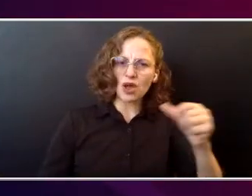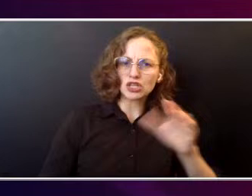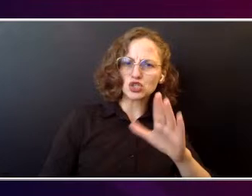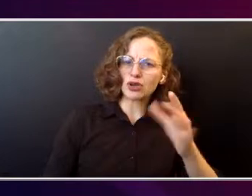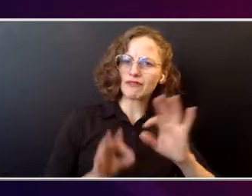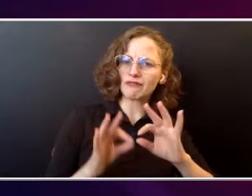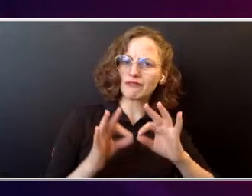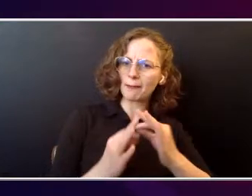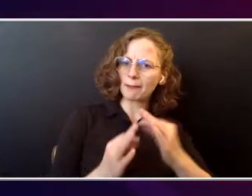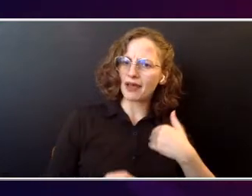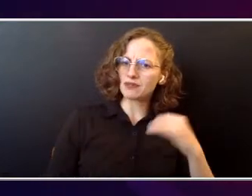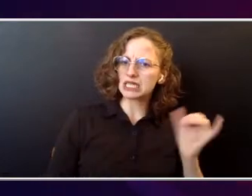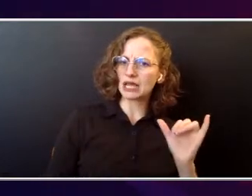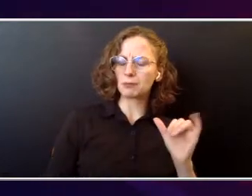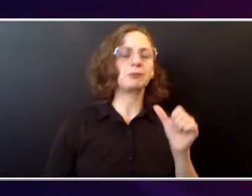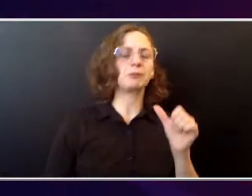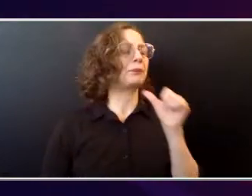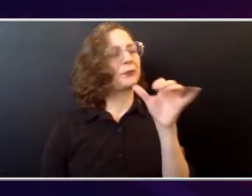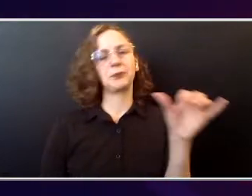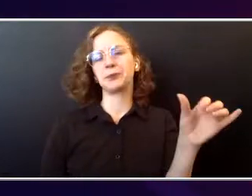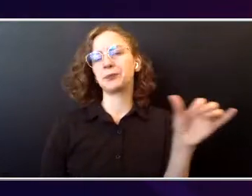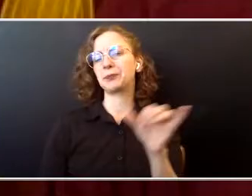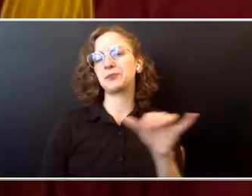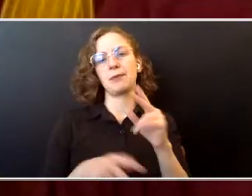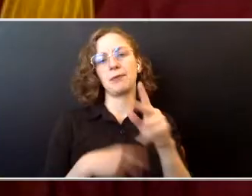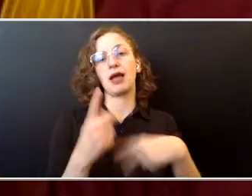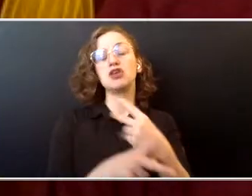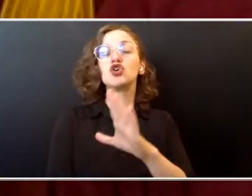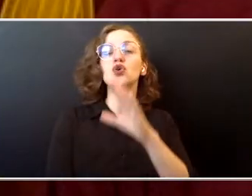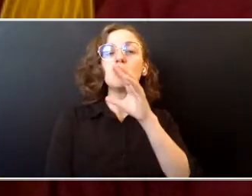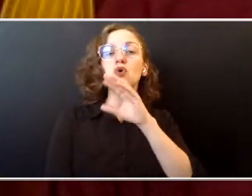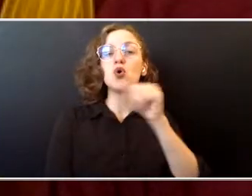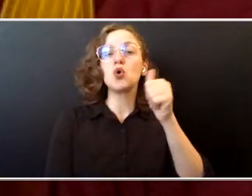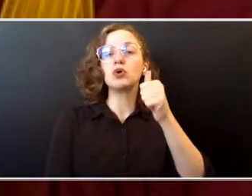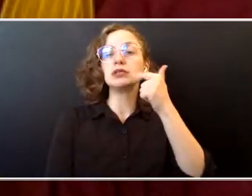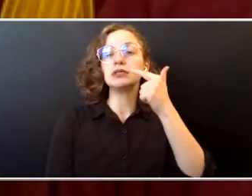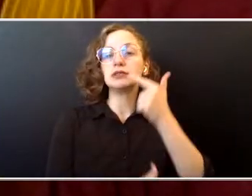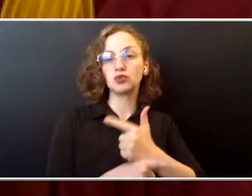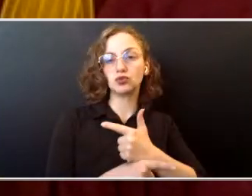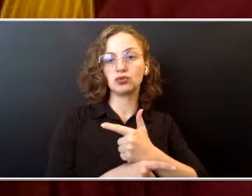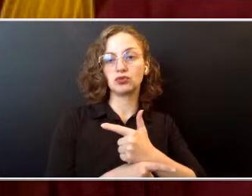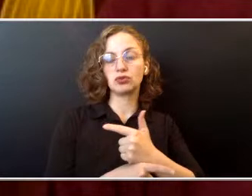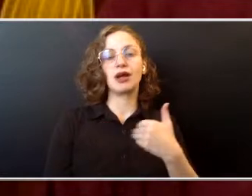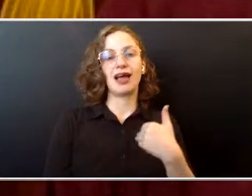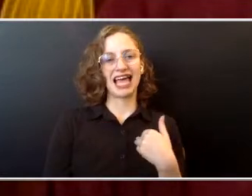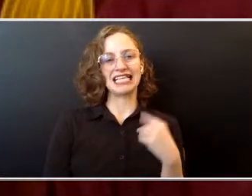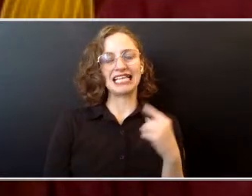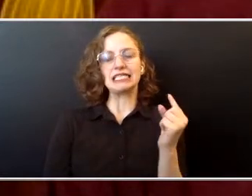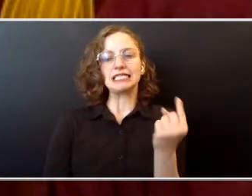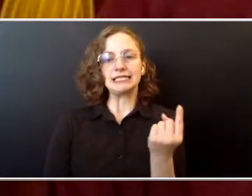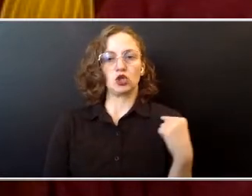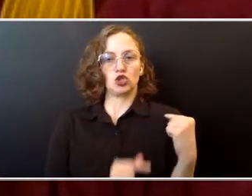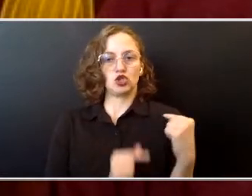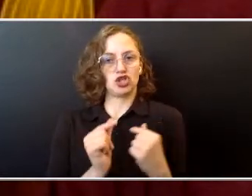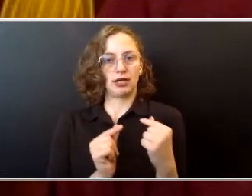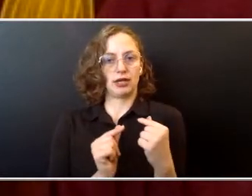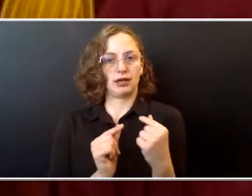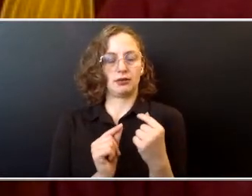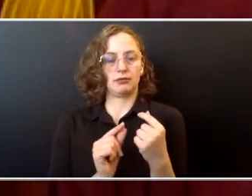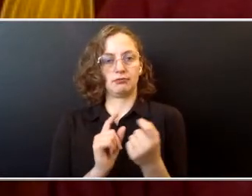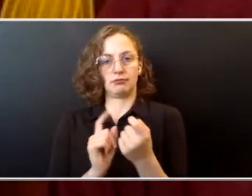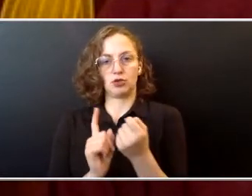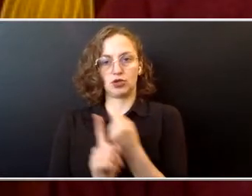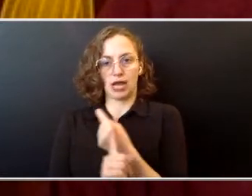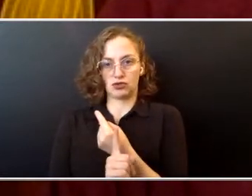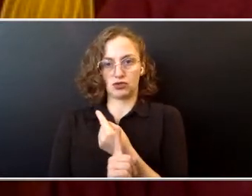Not the same form. Her older sister has a single gene mutation, and then her younger brother